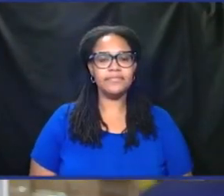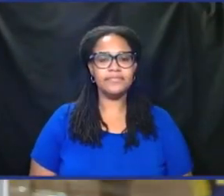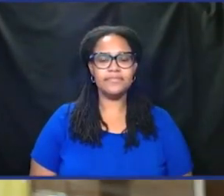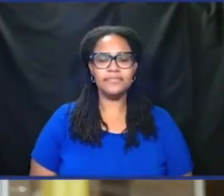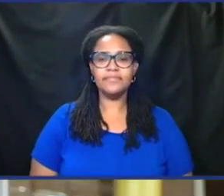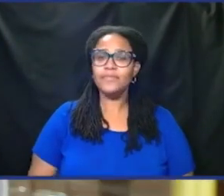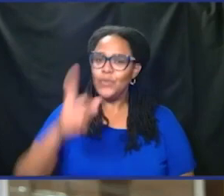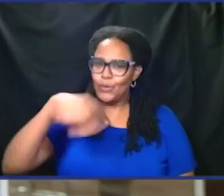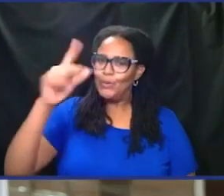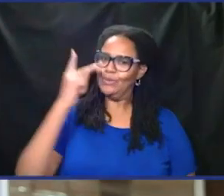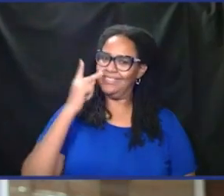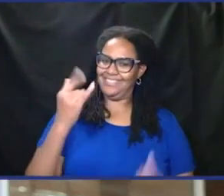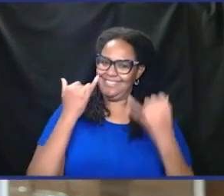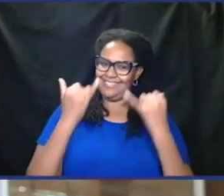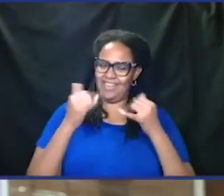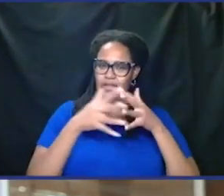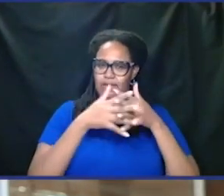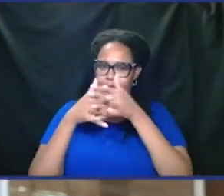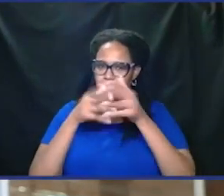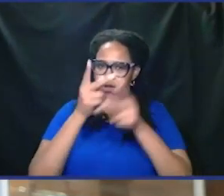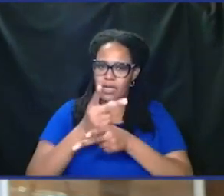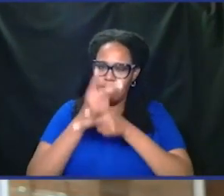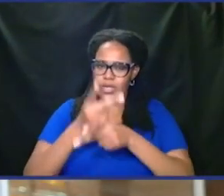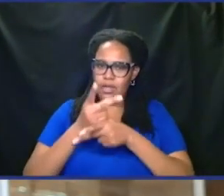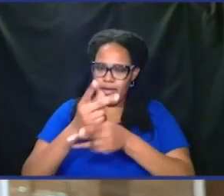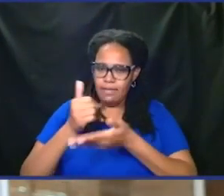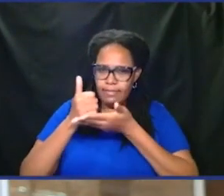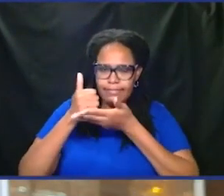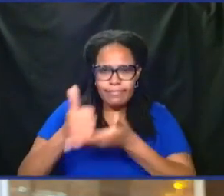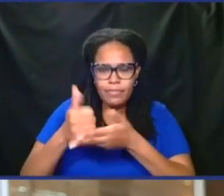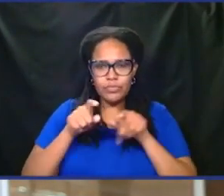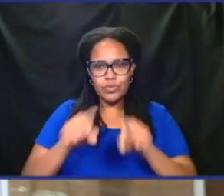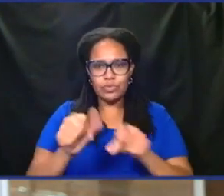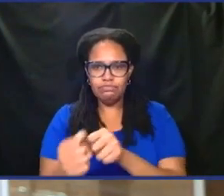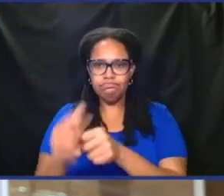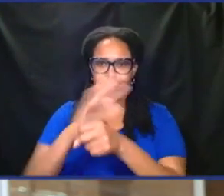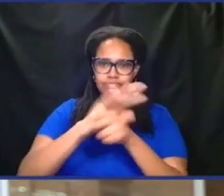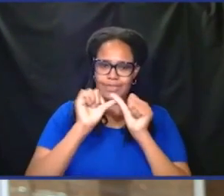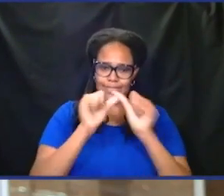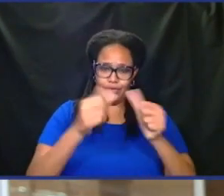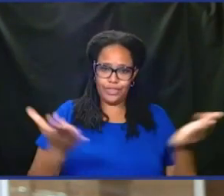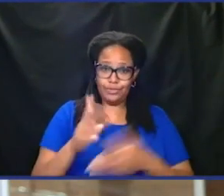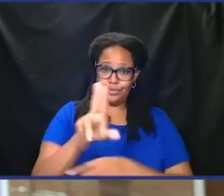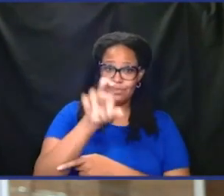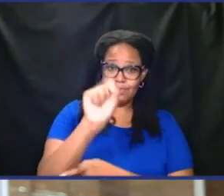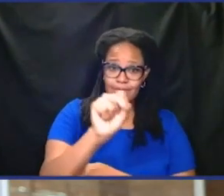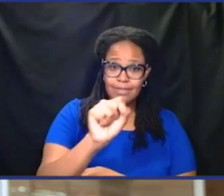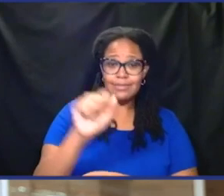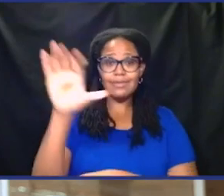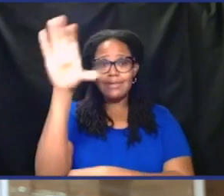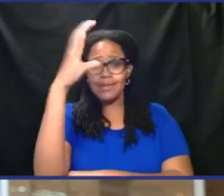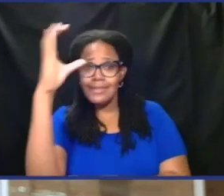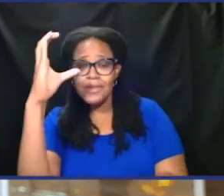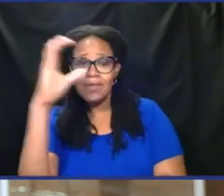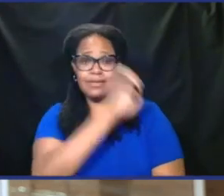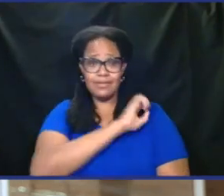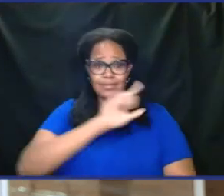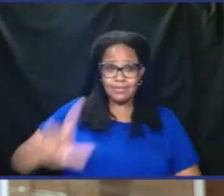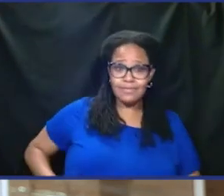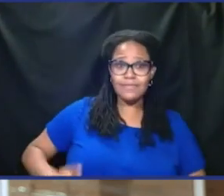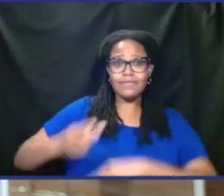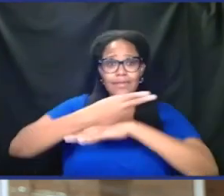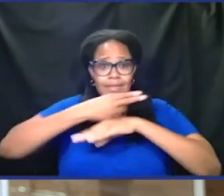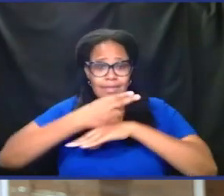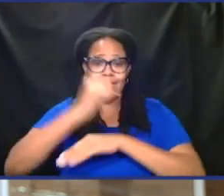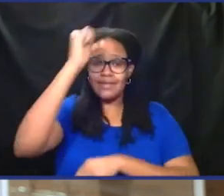As you can see, Americares' response to COVID-19 continues in the United States, Colombia, El Salvador, Haiti,